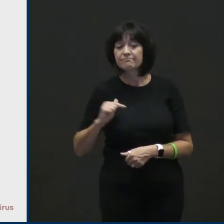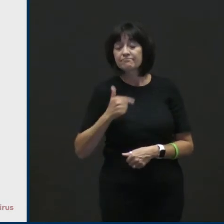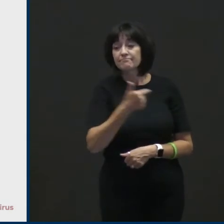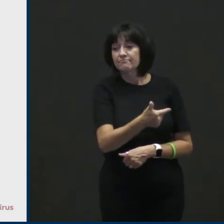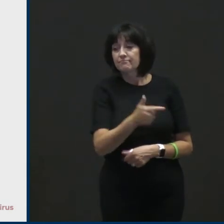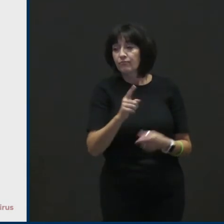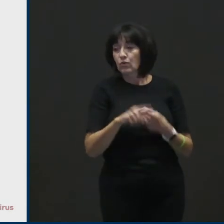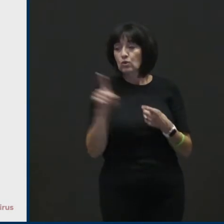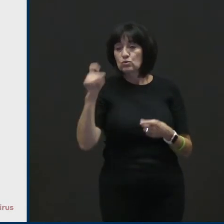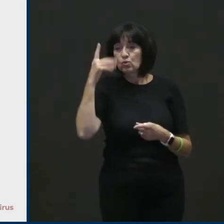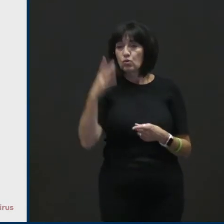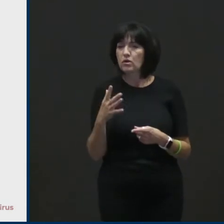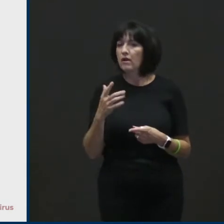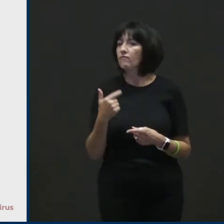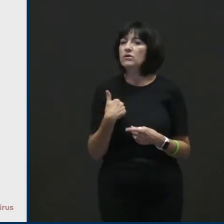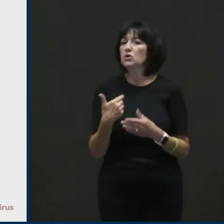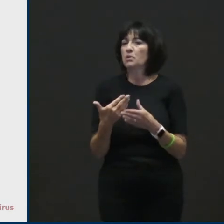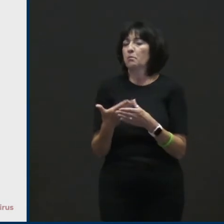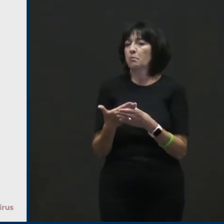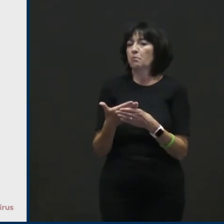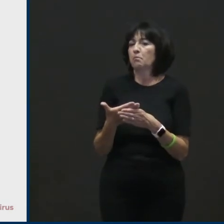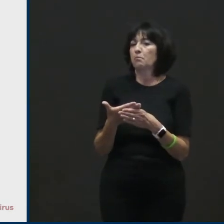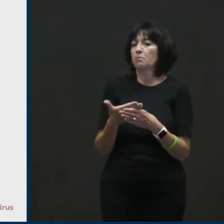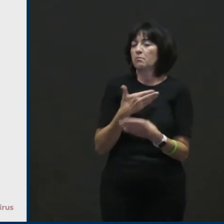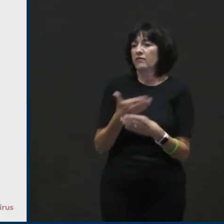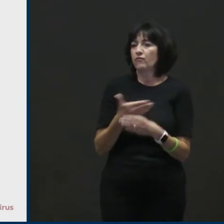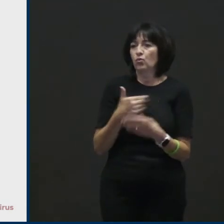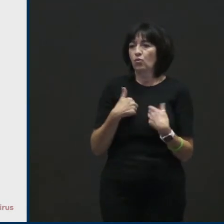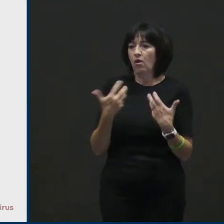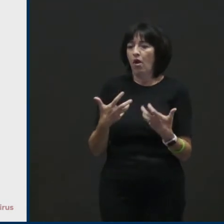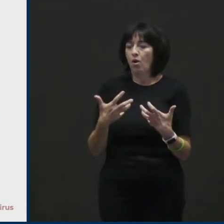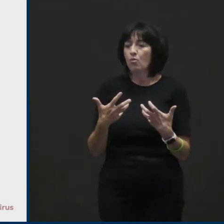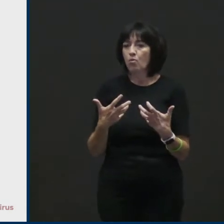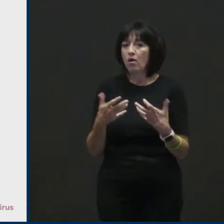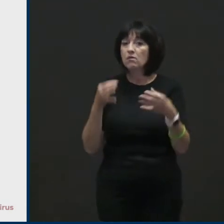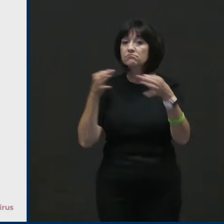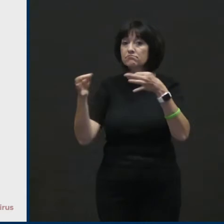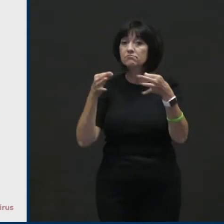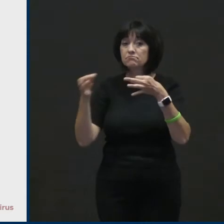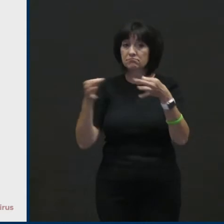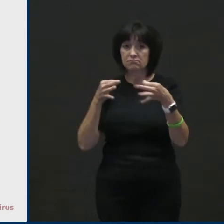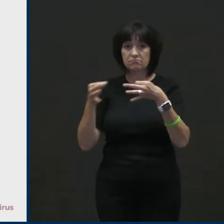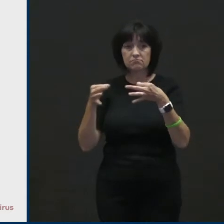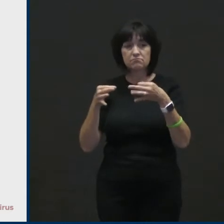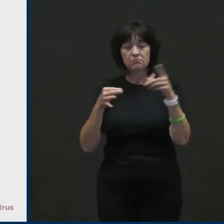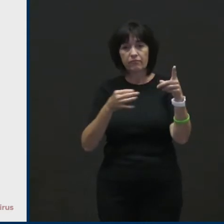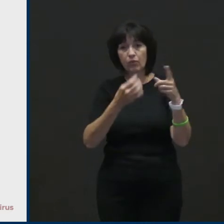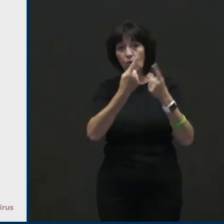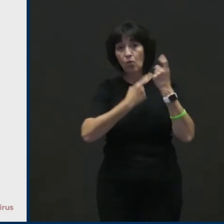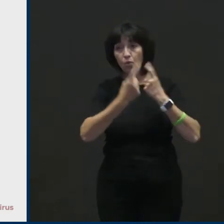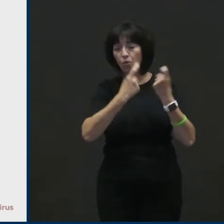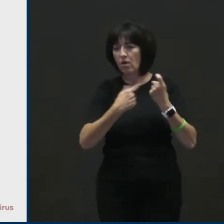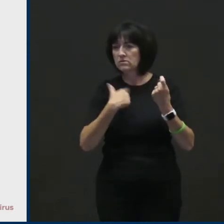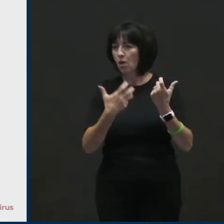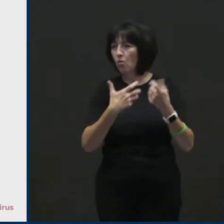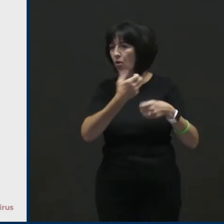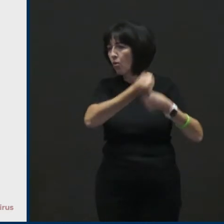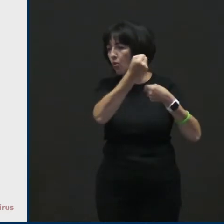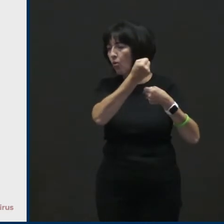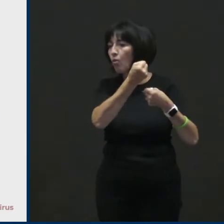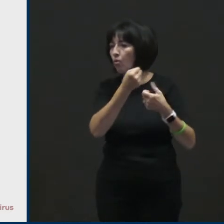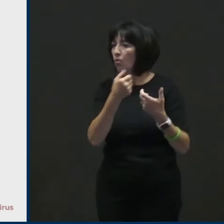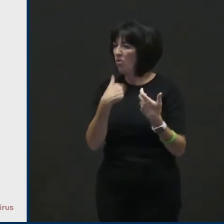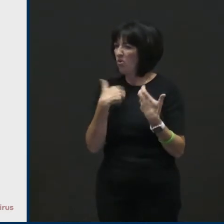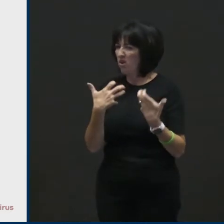take questions from the press, I'd just like to underscore those points that you just made with respect to cancer screening. We've made tremendous